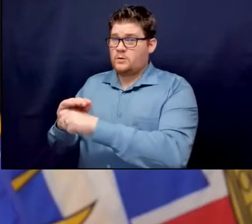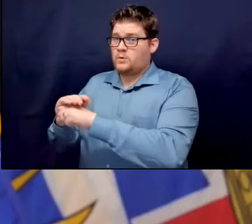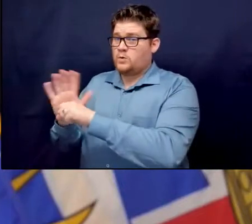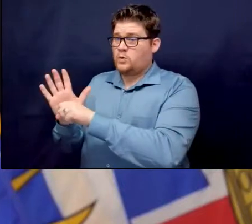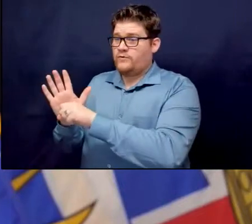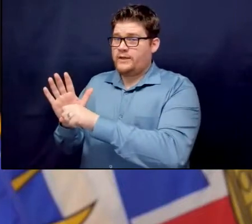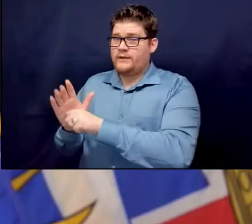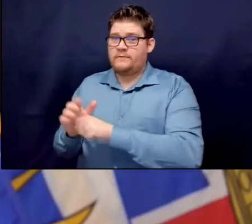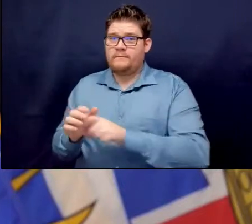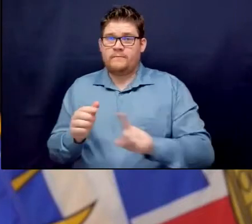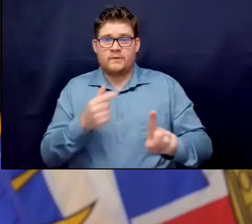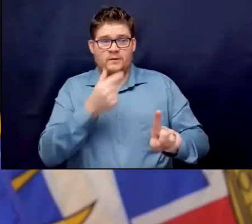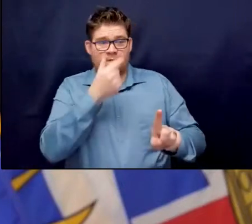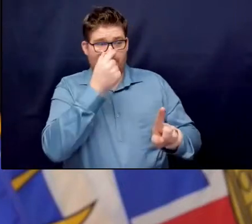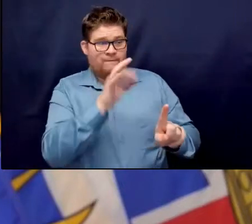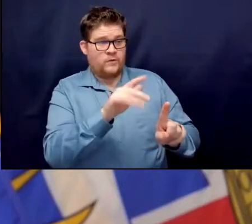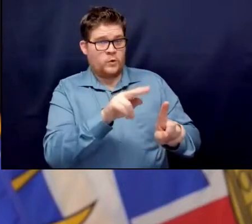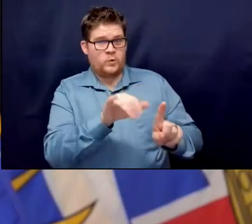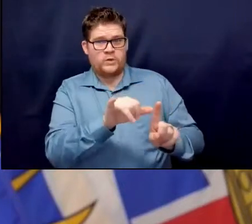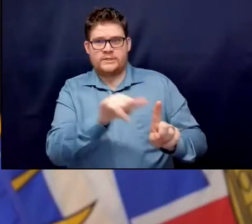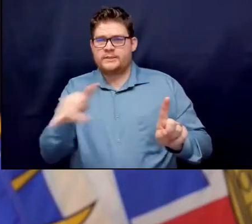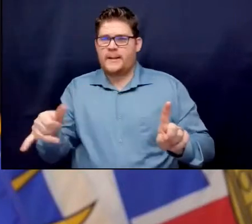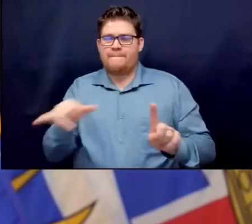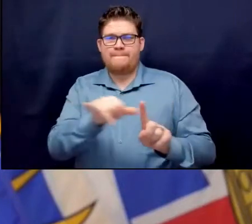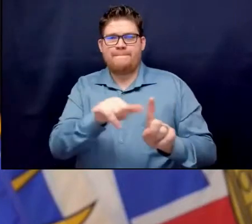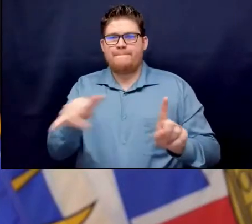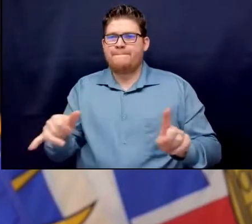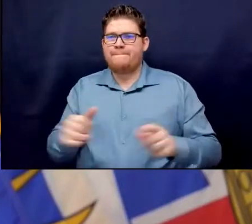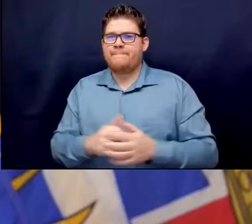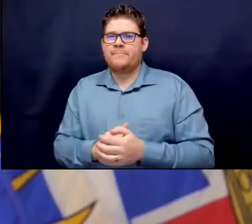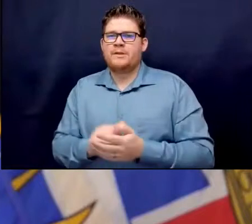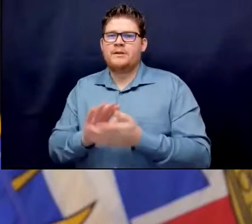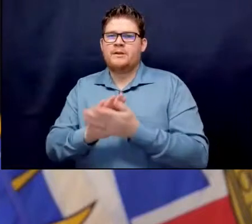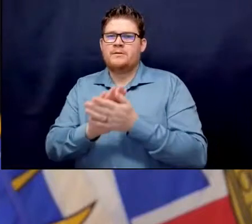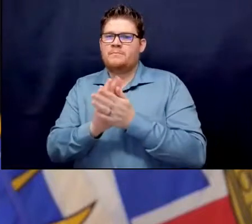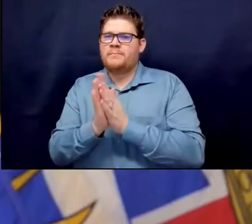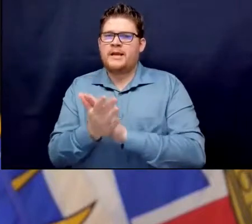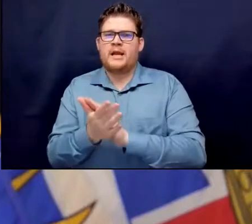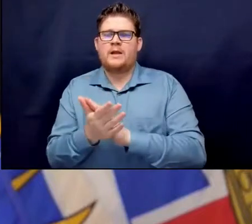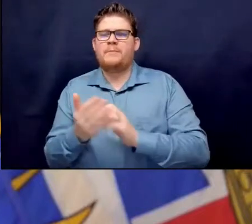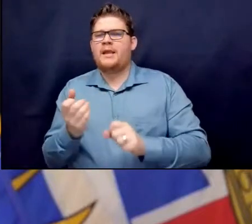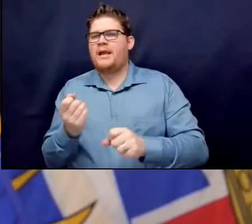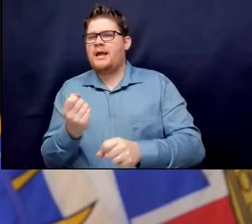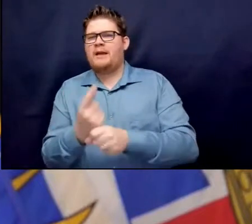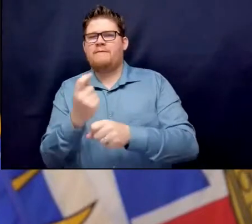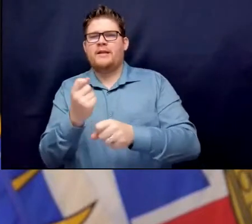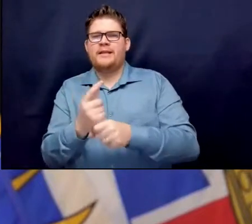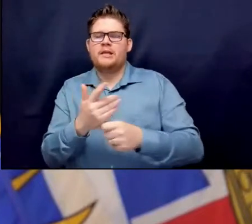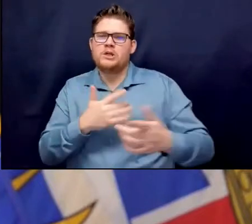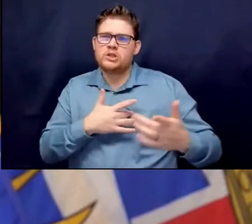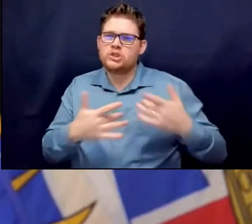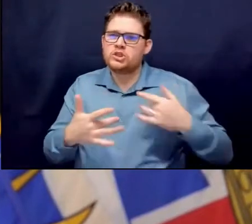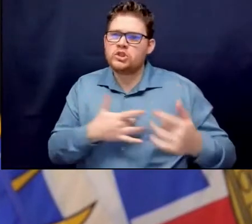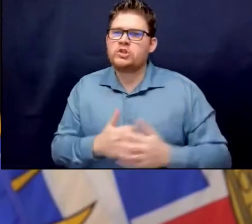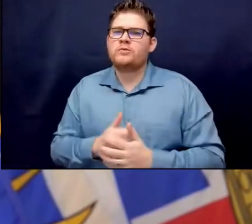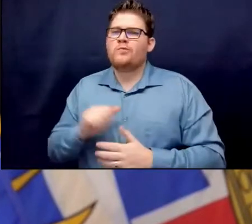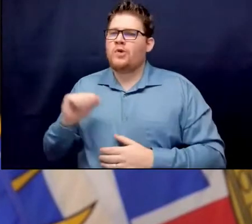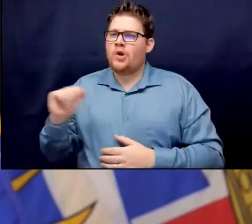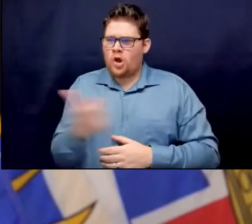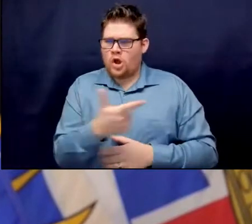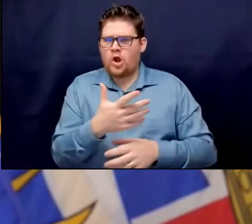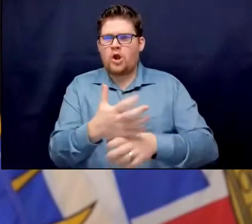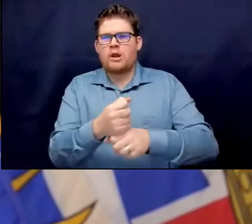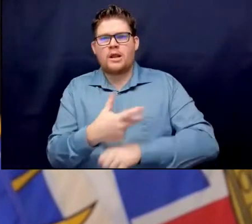we're getting there, and I think this is a big step towards that. Hina, do you have a follow-up? I